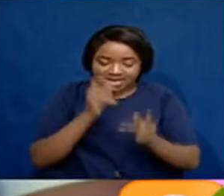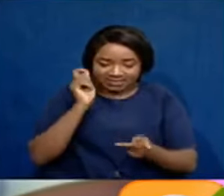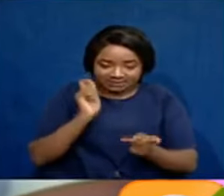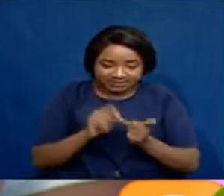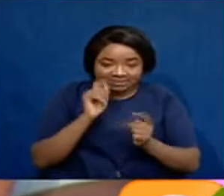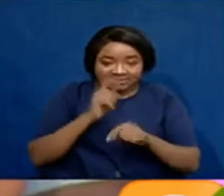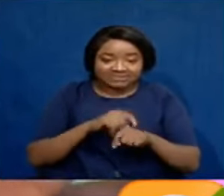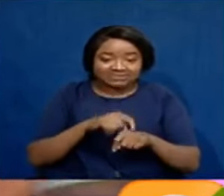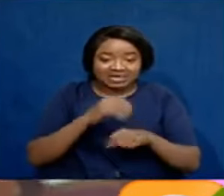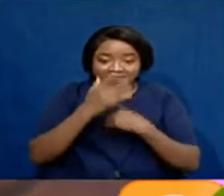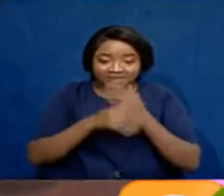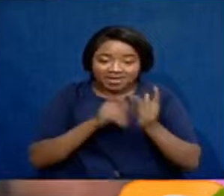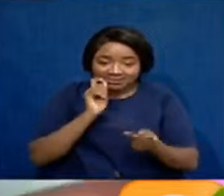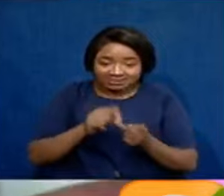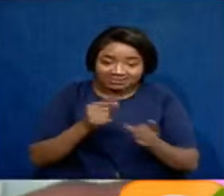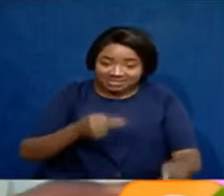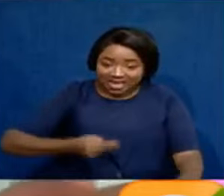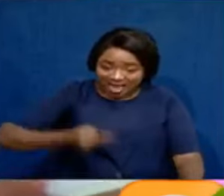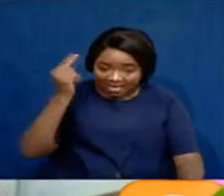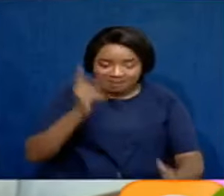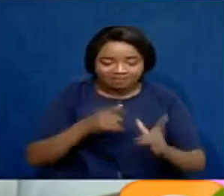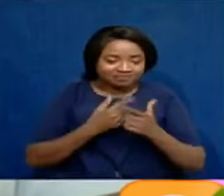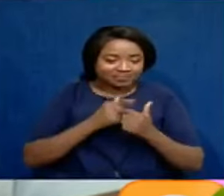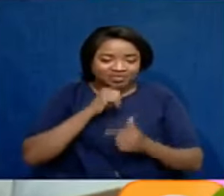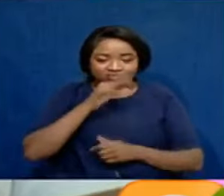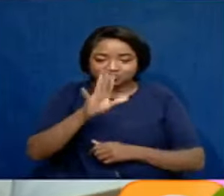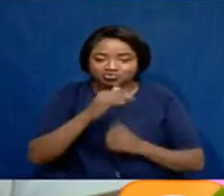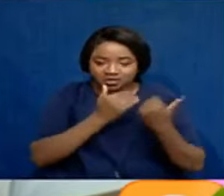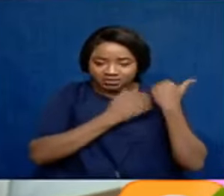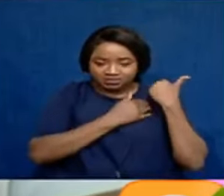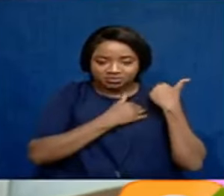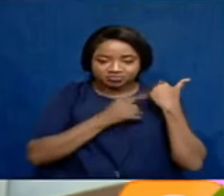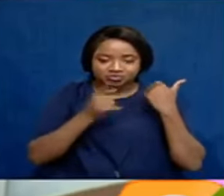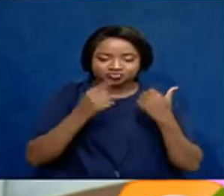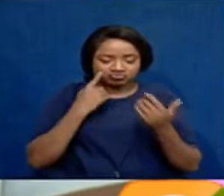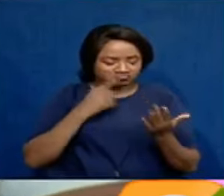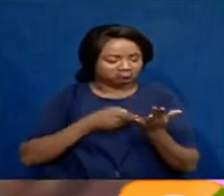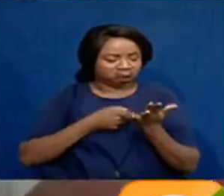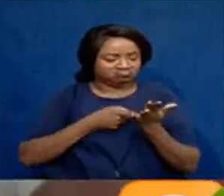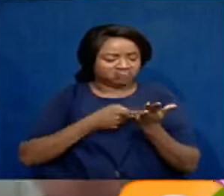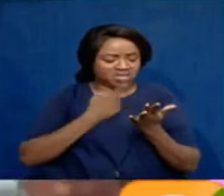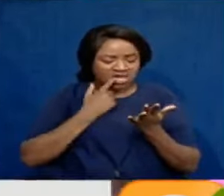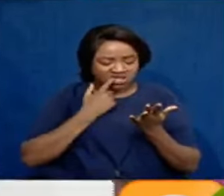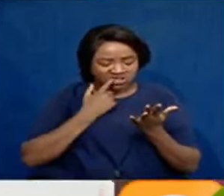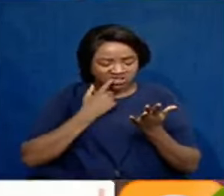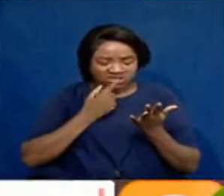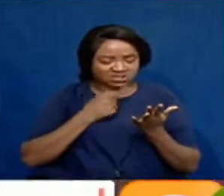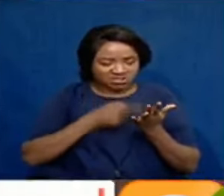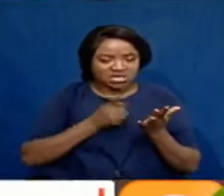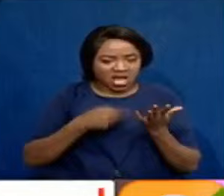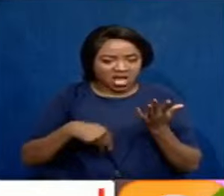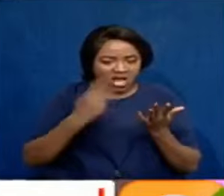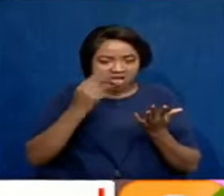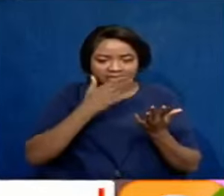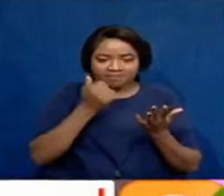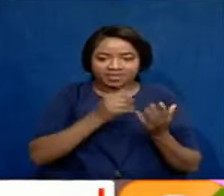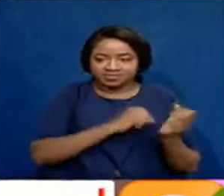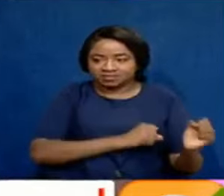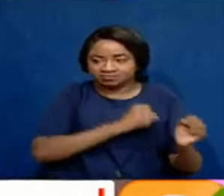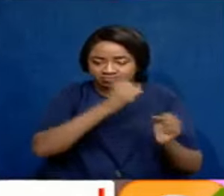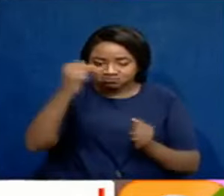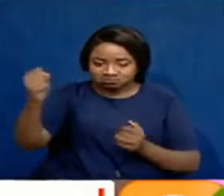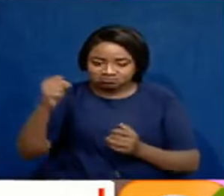high, it's not your duty as a primary health provider to interpret it. You just say it is high, refer for